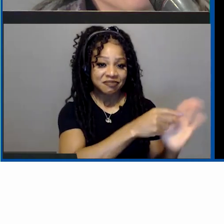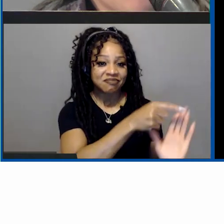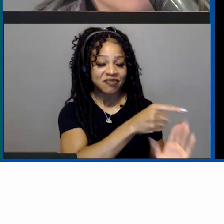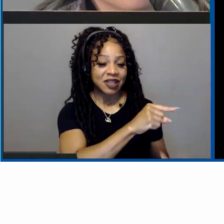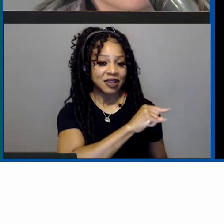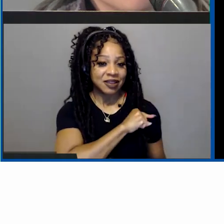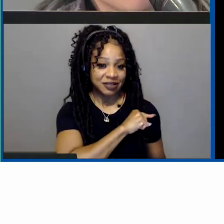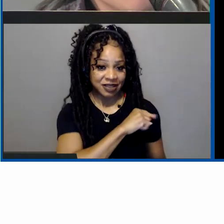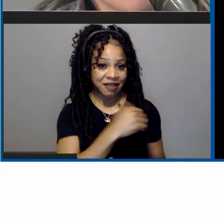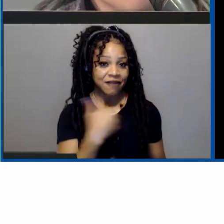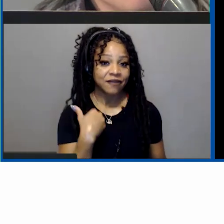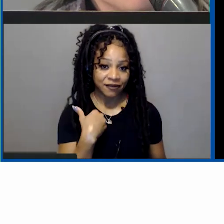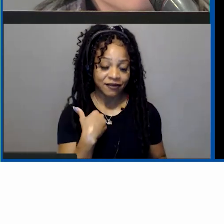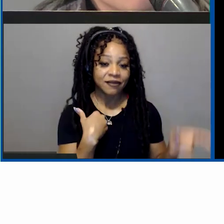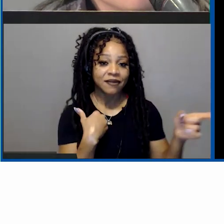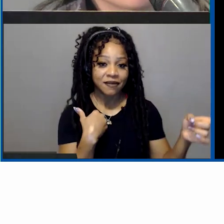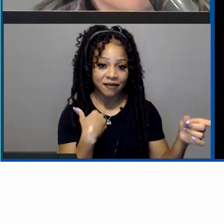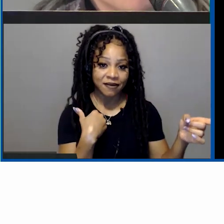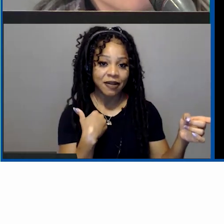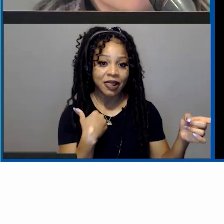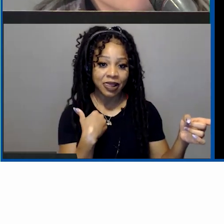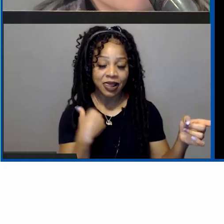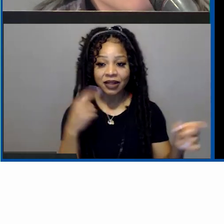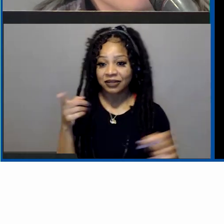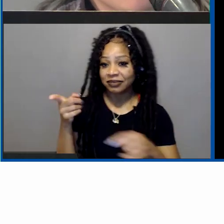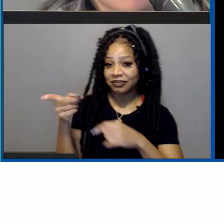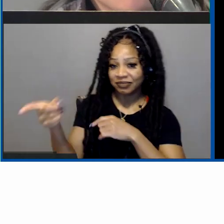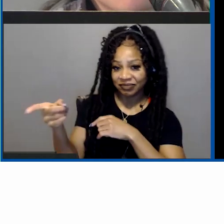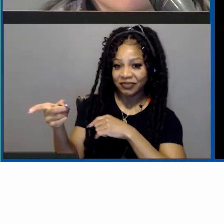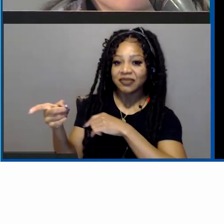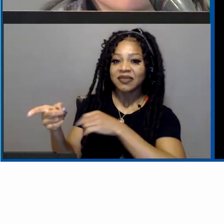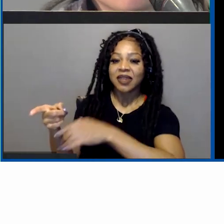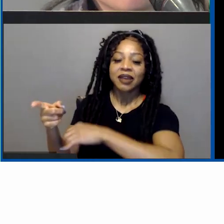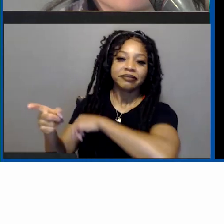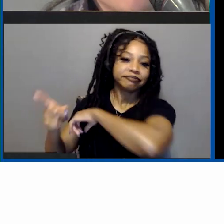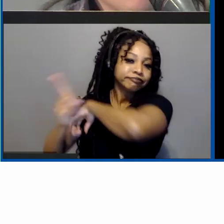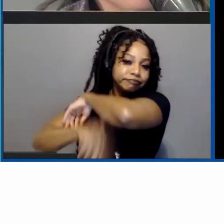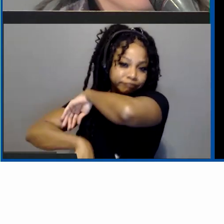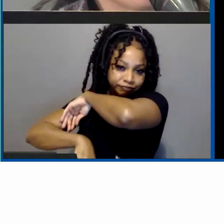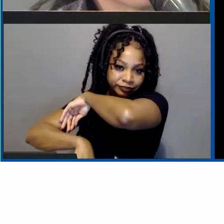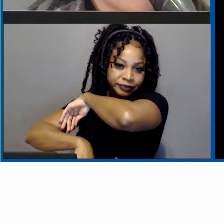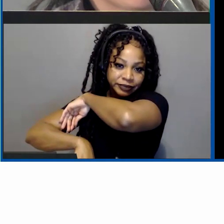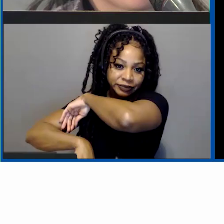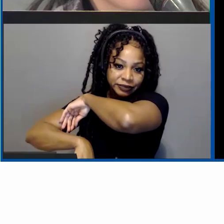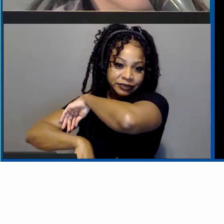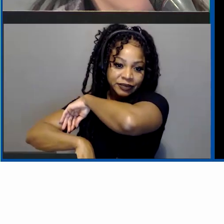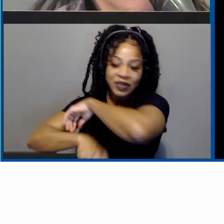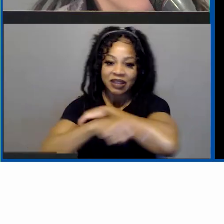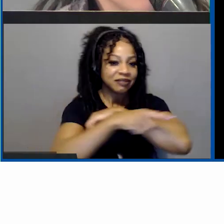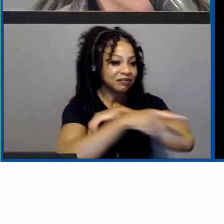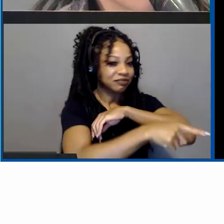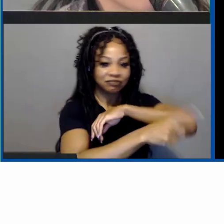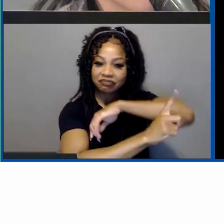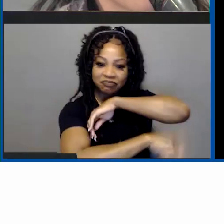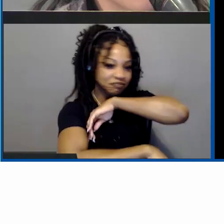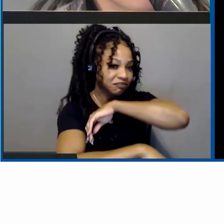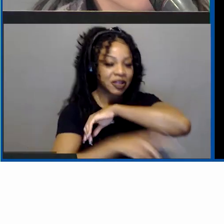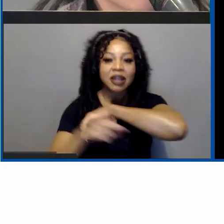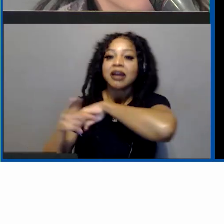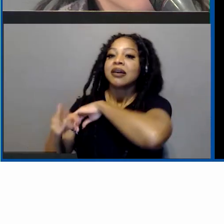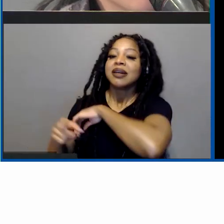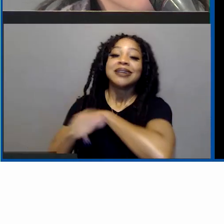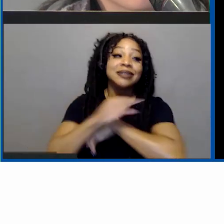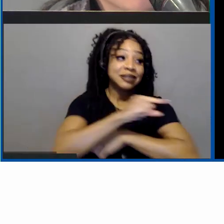young people are found guilty, adults are convicted. So young people do not get convicted. They are